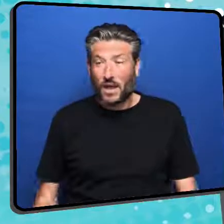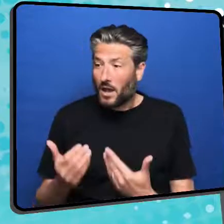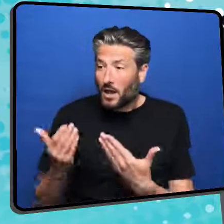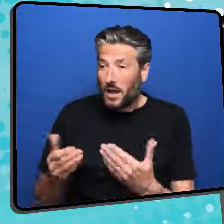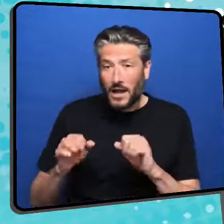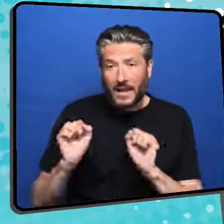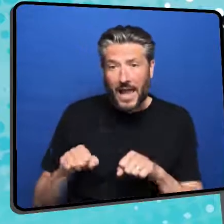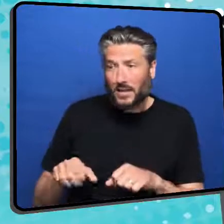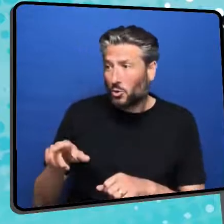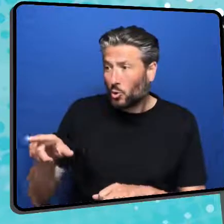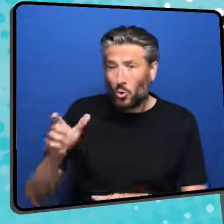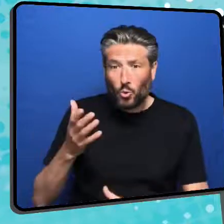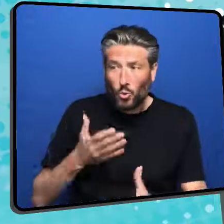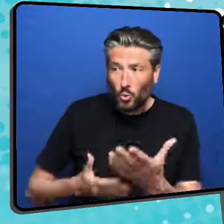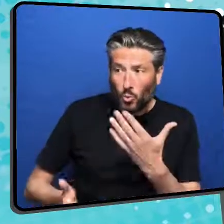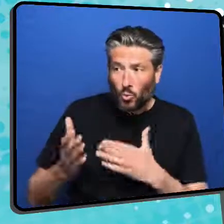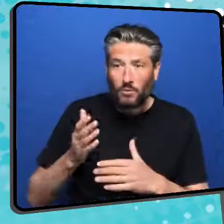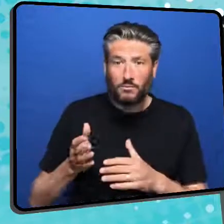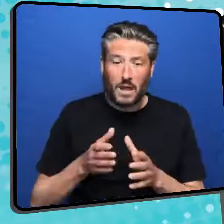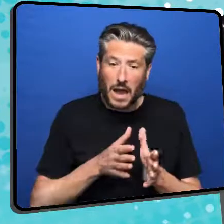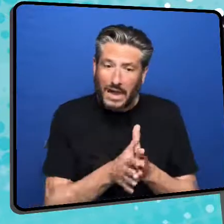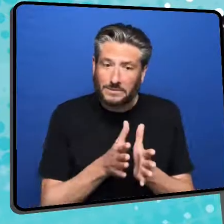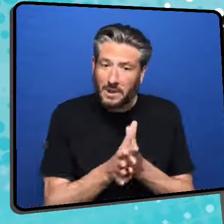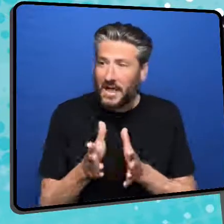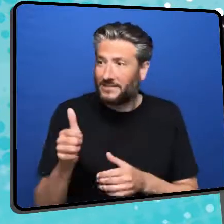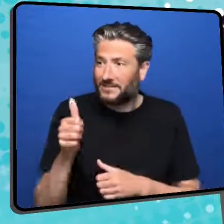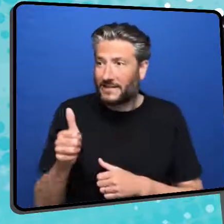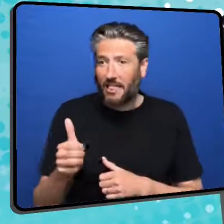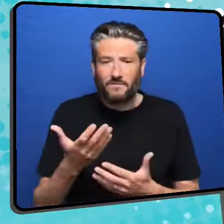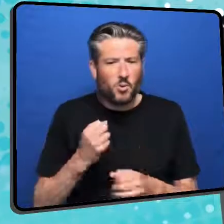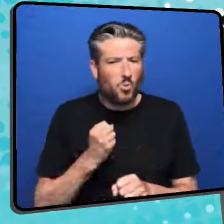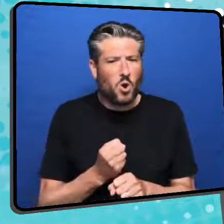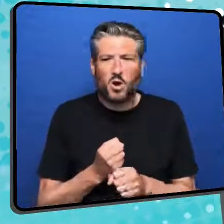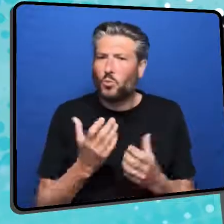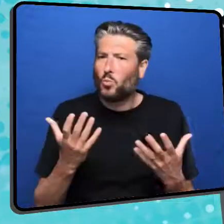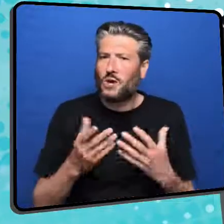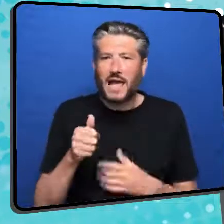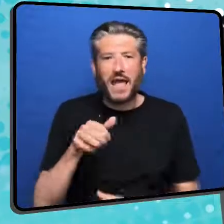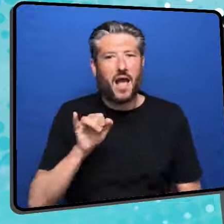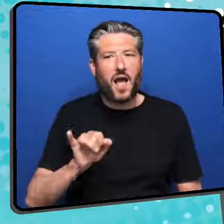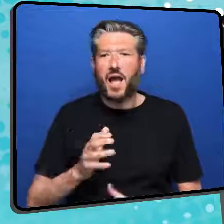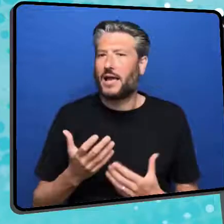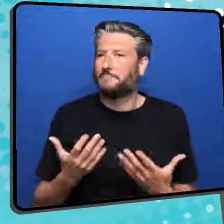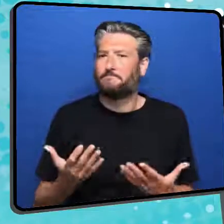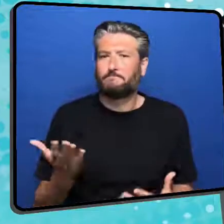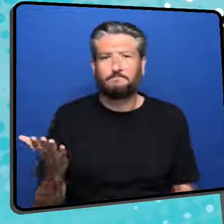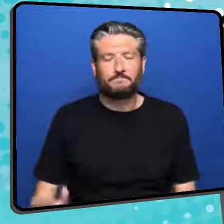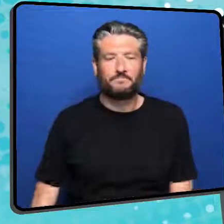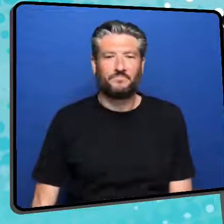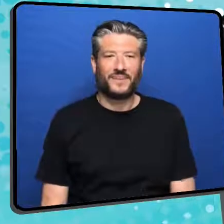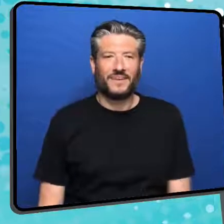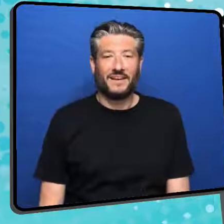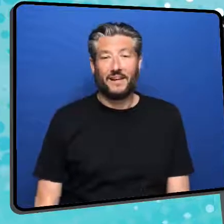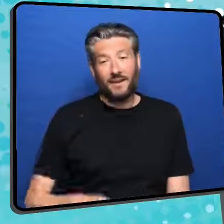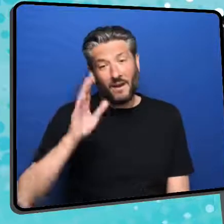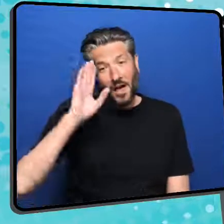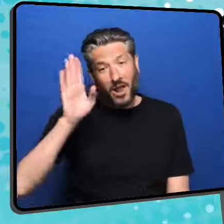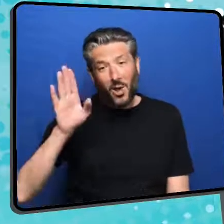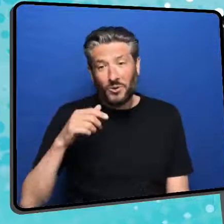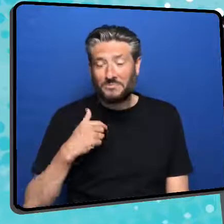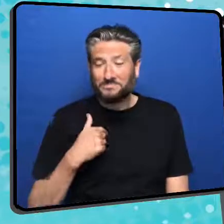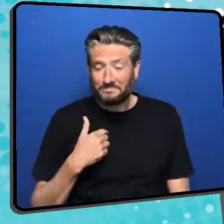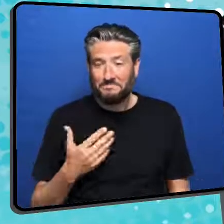bit about who you are and what you do currently in AI? Yeah, so hello, I'm Robert. I'm work